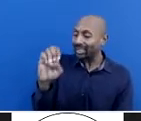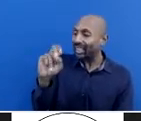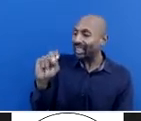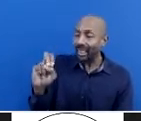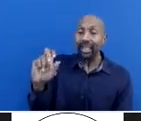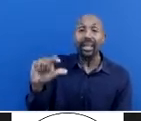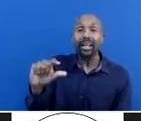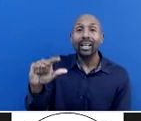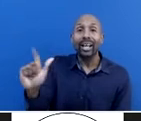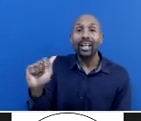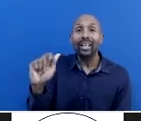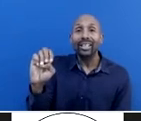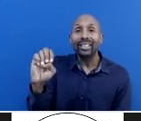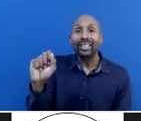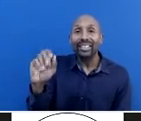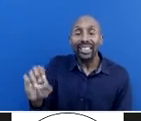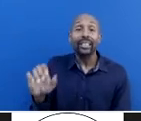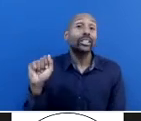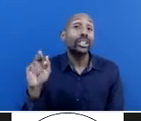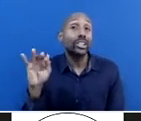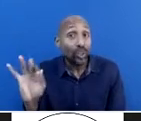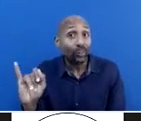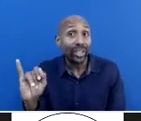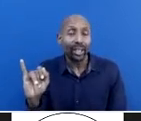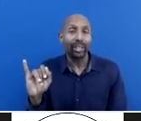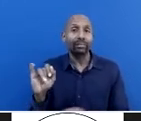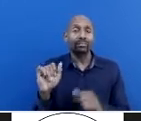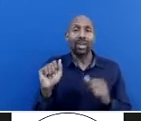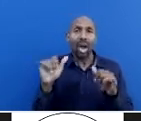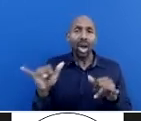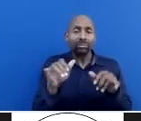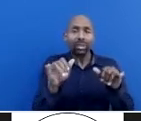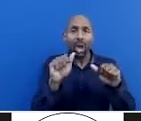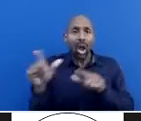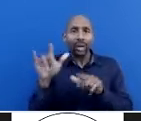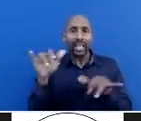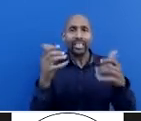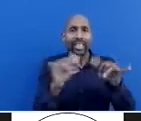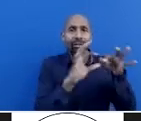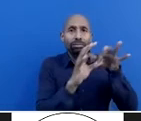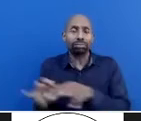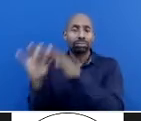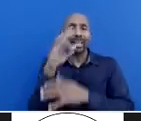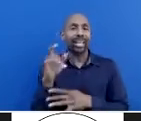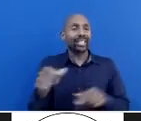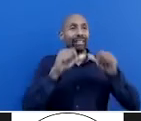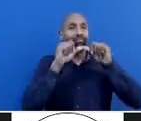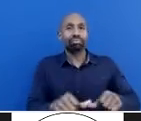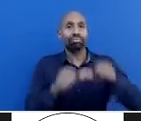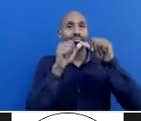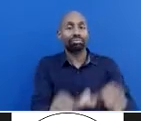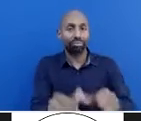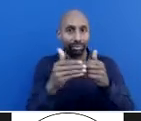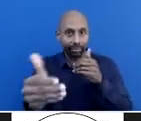across time, because there is a durable and lasting African ontological understanding. In other words, an understanding of what